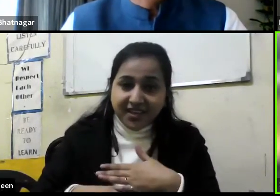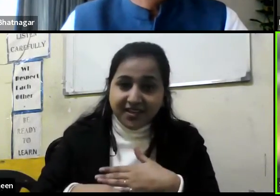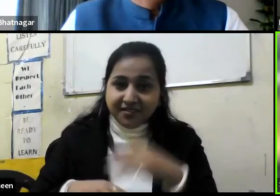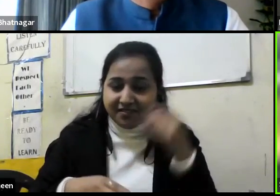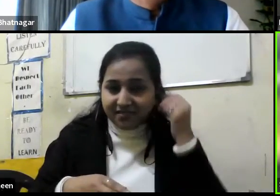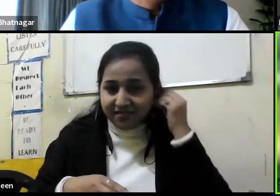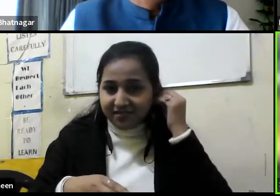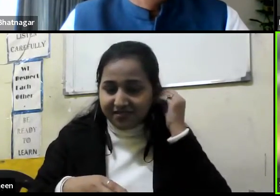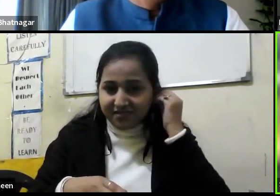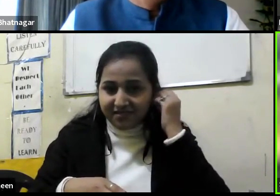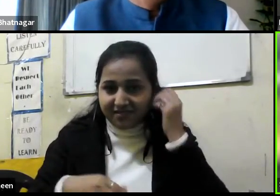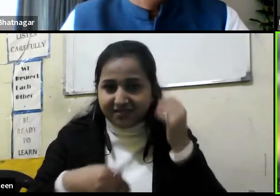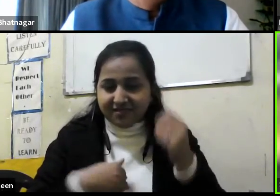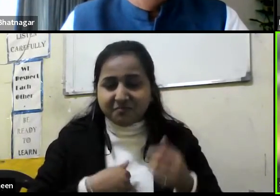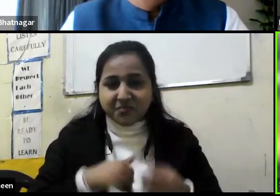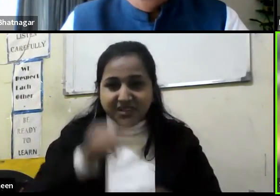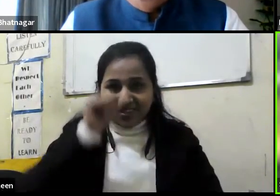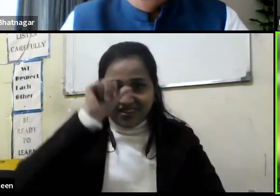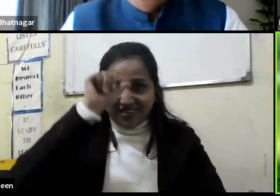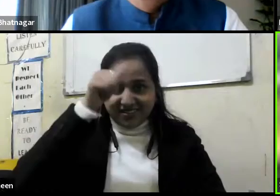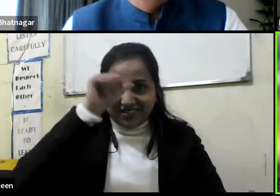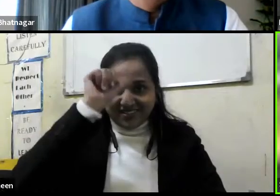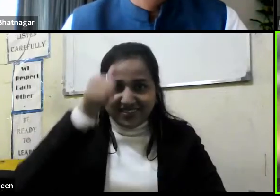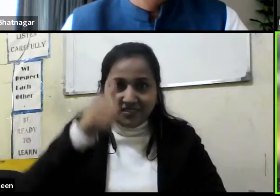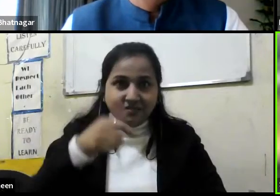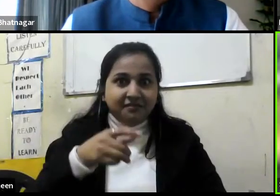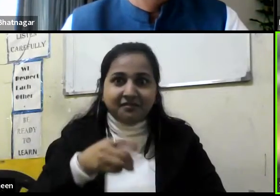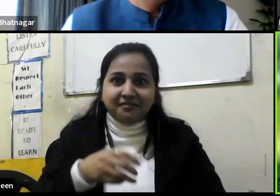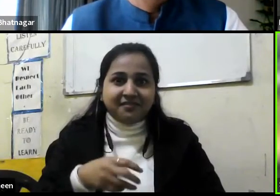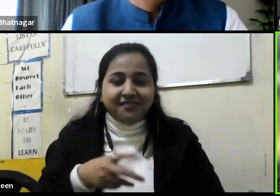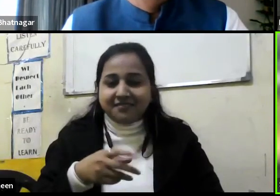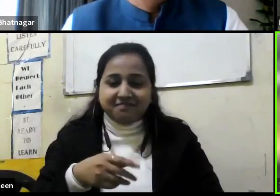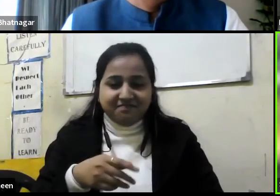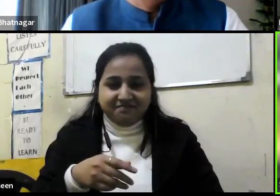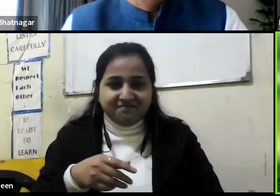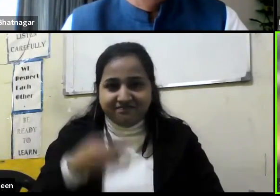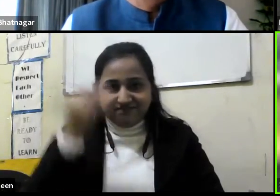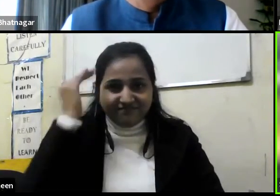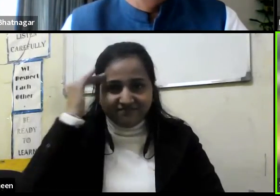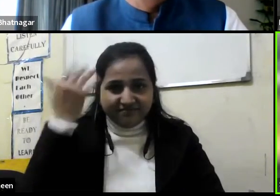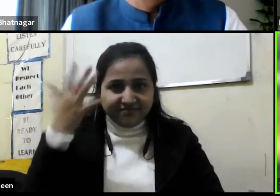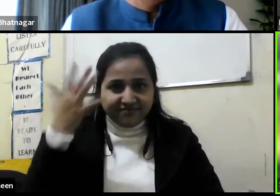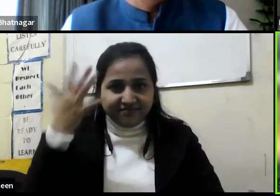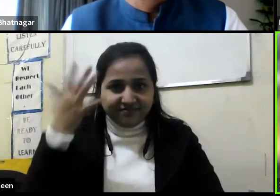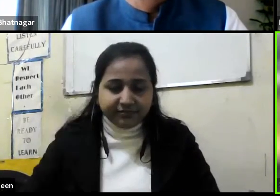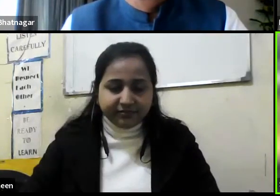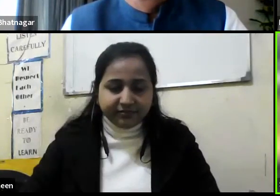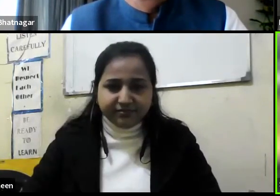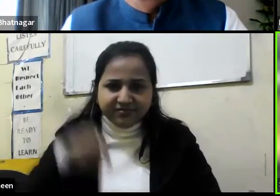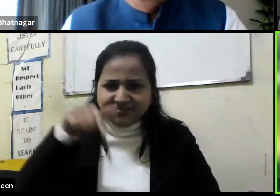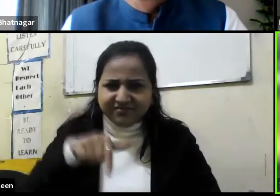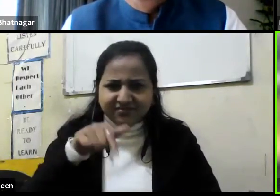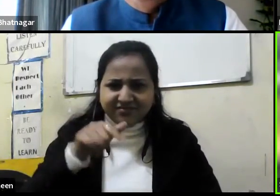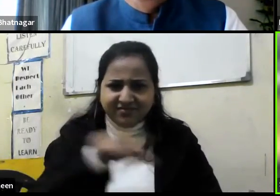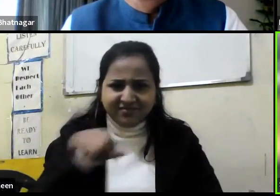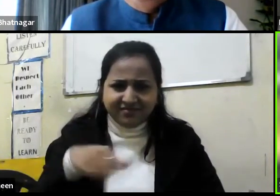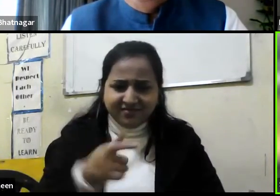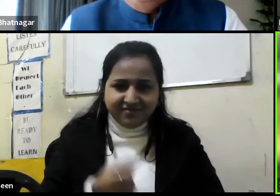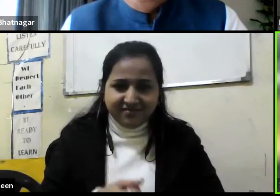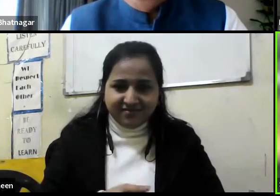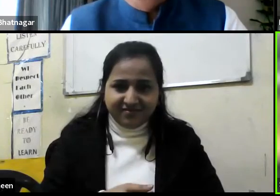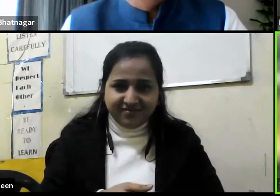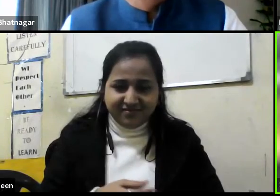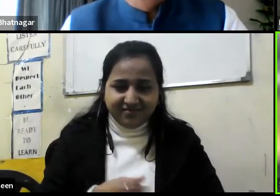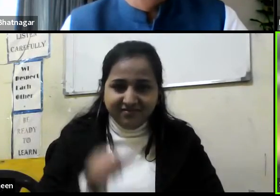I'm sorry, my Hindi is terrible. I think you guys will crack up if I start talking in